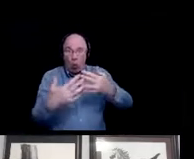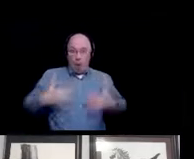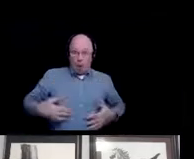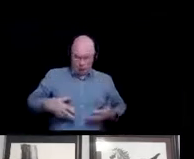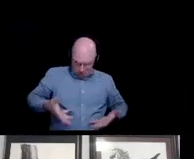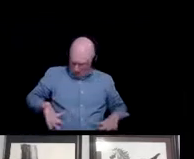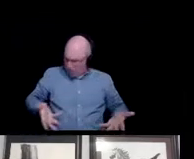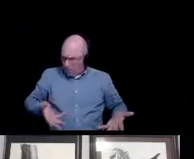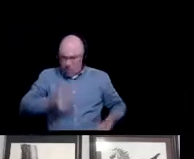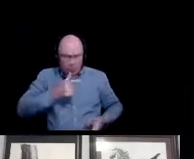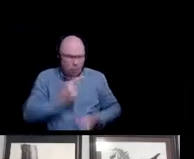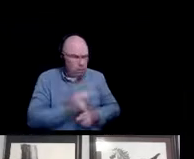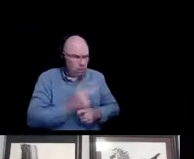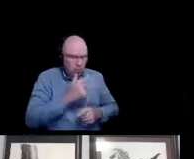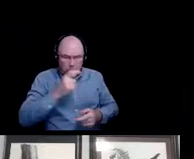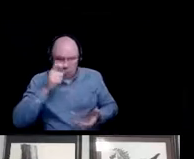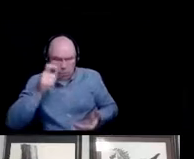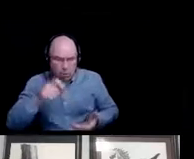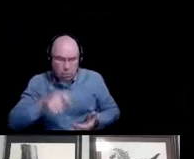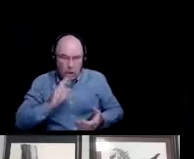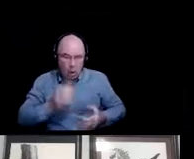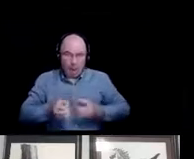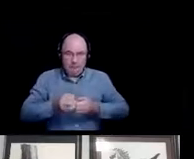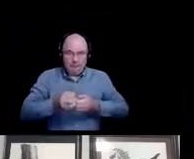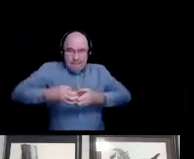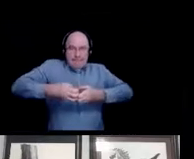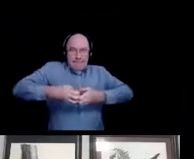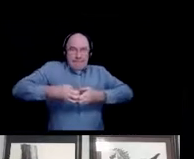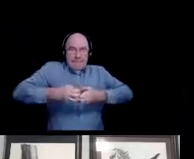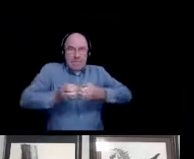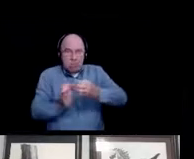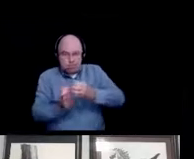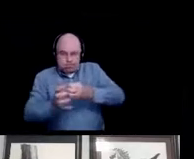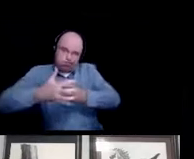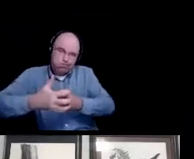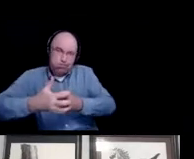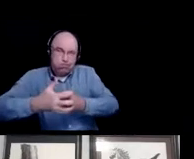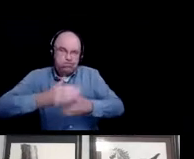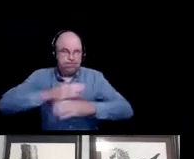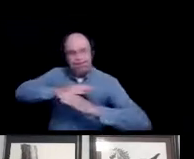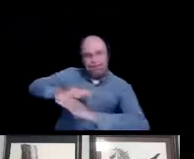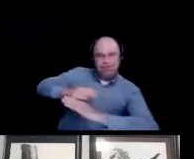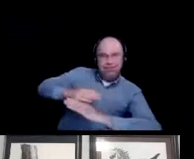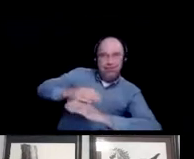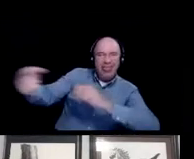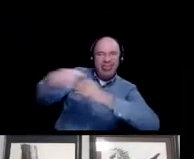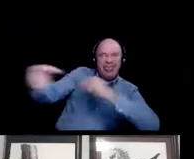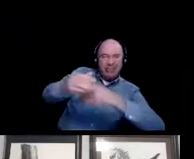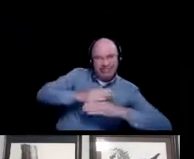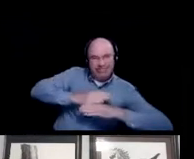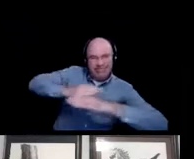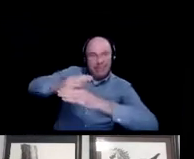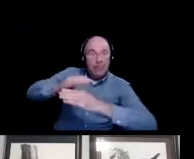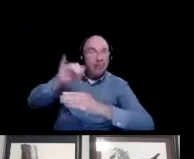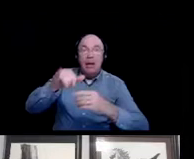not supposed to be here. So it creates inflammation trying to surround and kill off, break down these foreign particles. And so what